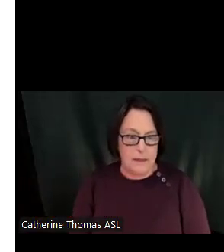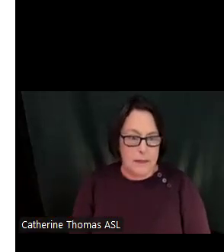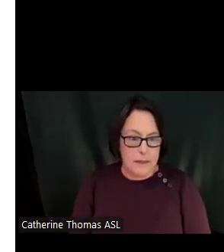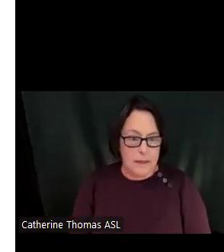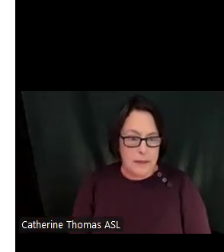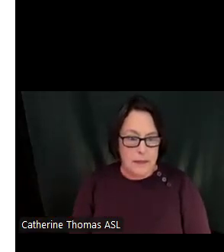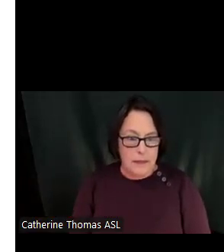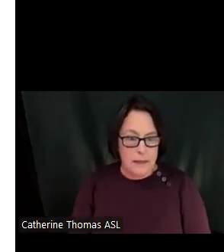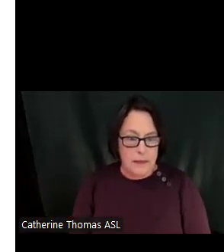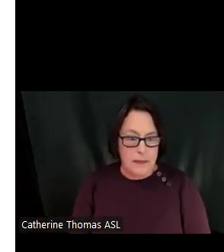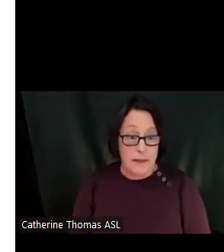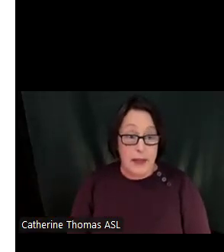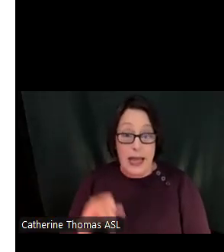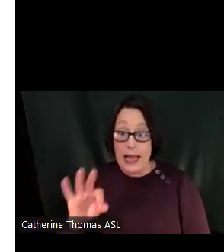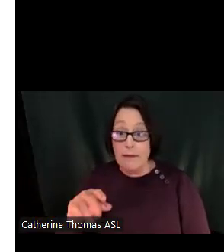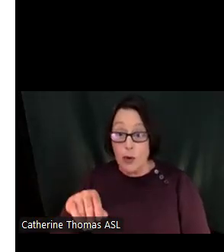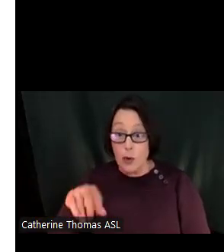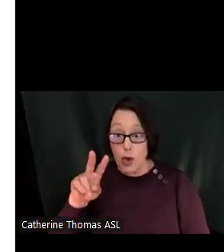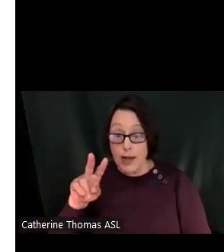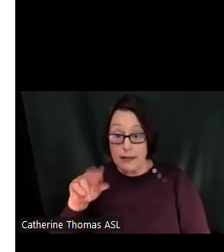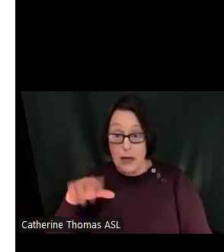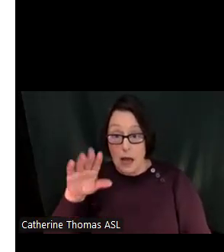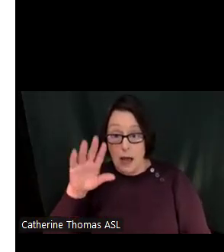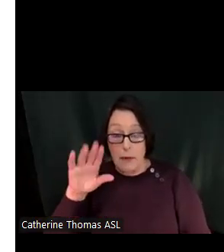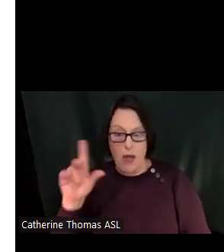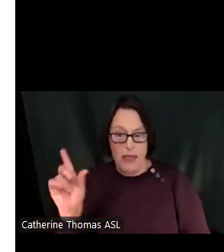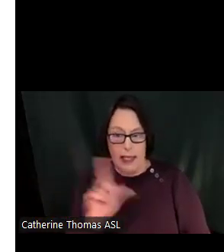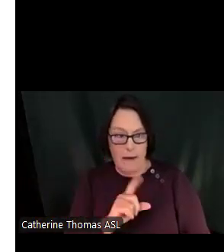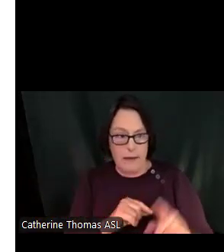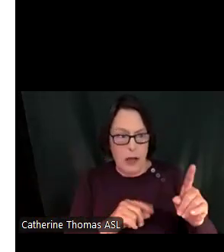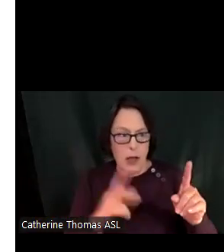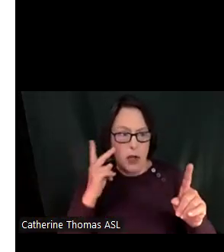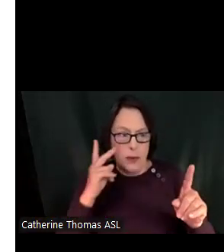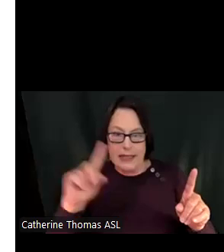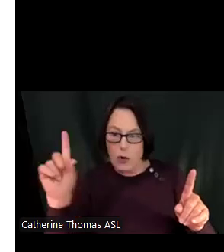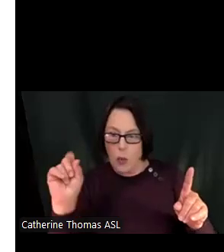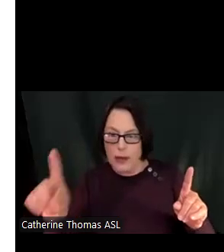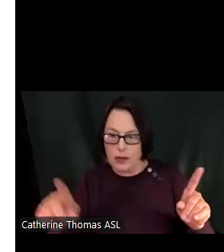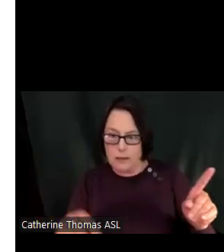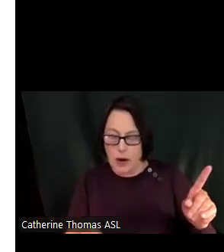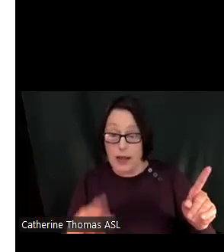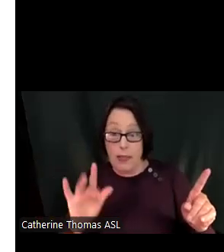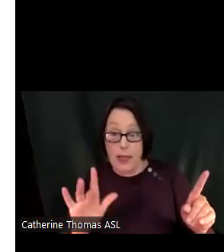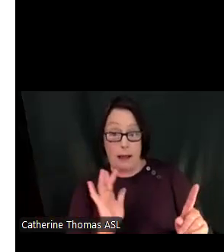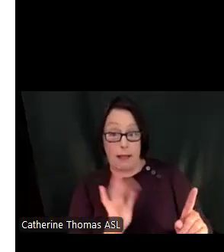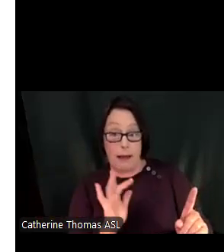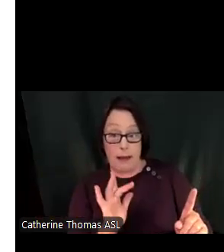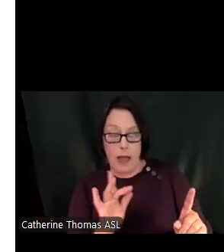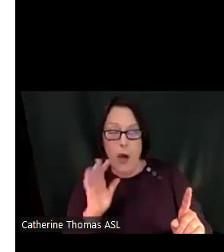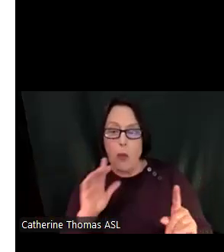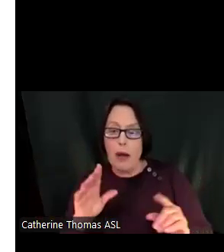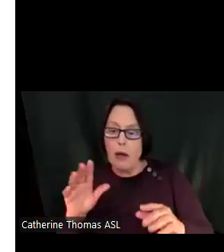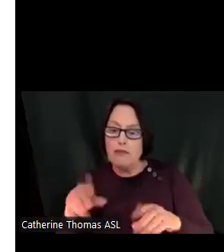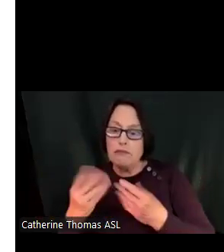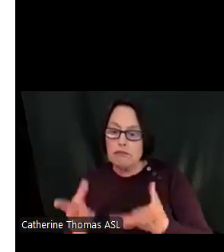If you follow me up here to the top left, you will see a question mark icon. Select this for dashboard